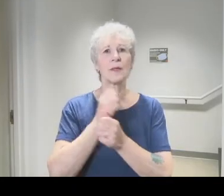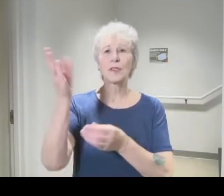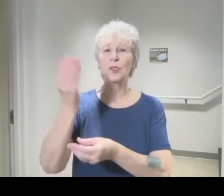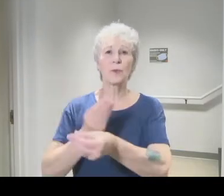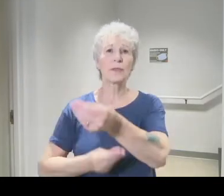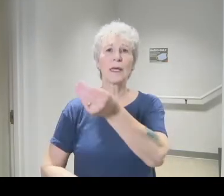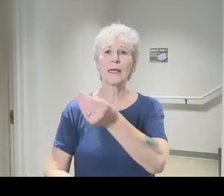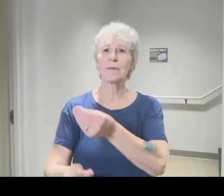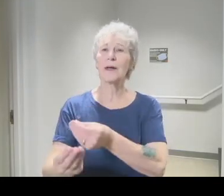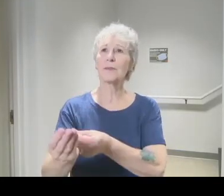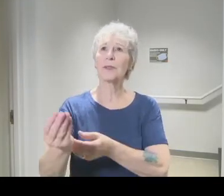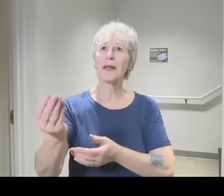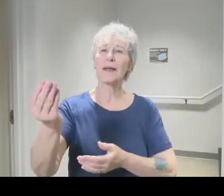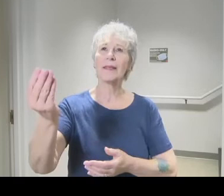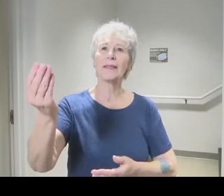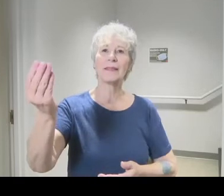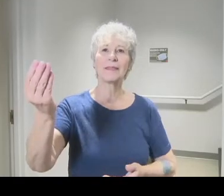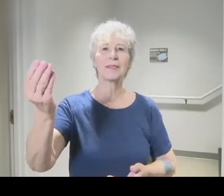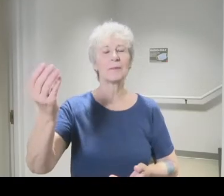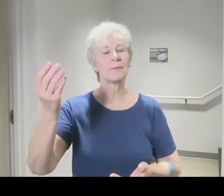love. That you would take my place.